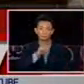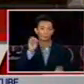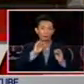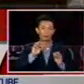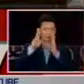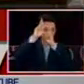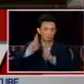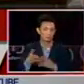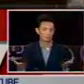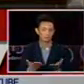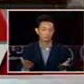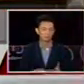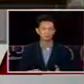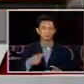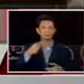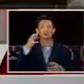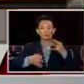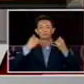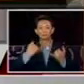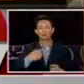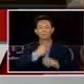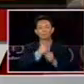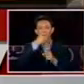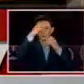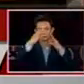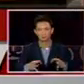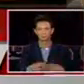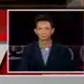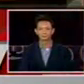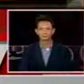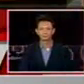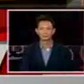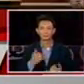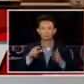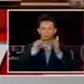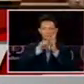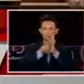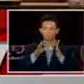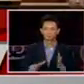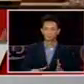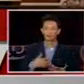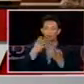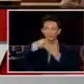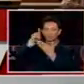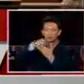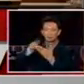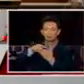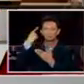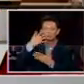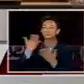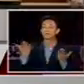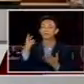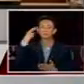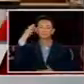May I be permitted, Your Honor, to check up on his whereabouts? All right, session is suspended for 1 minute. Thank you, Your Honor.